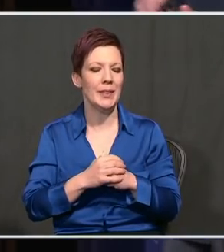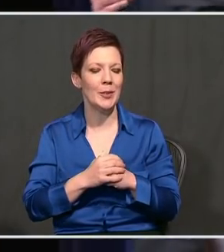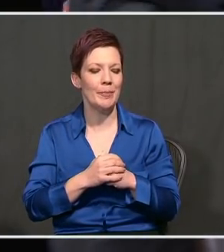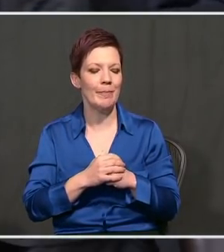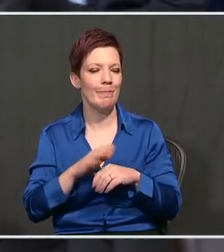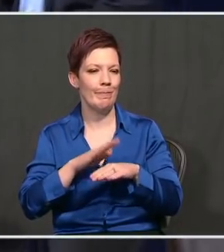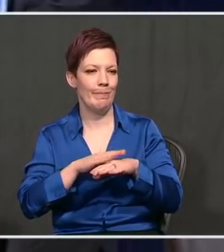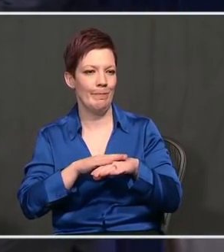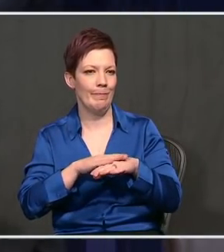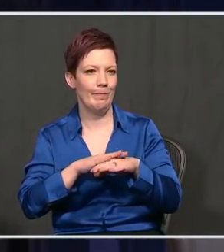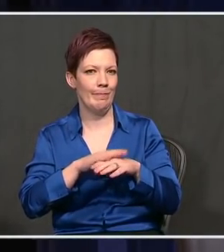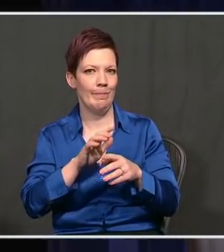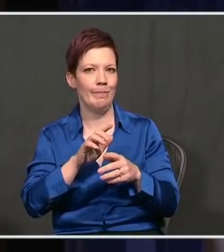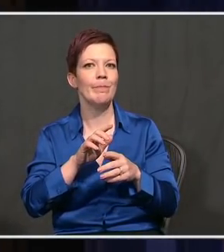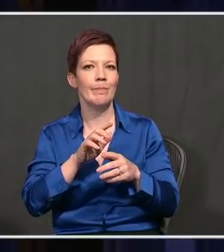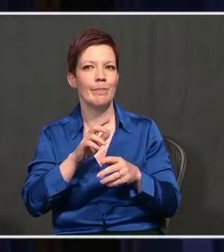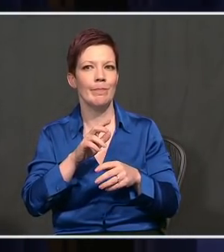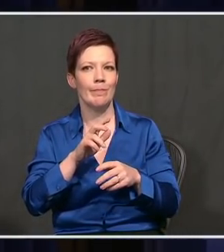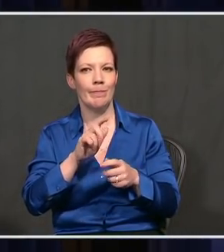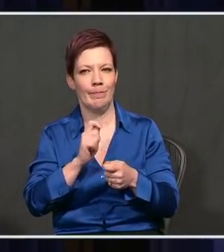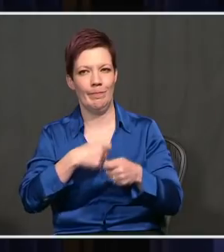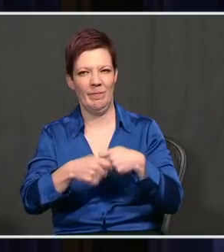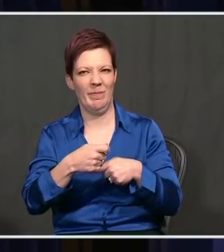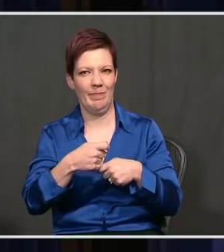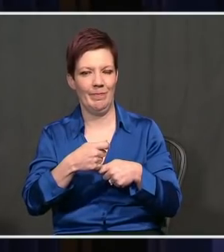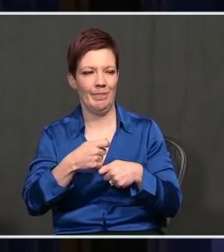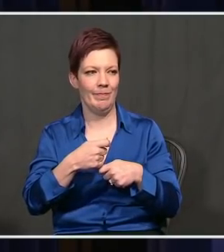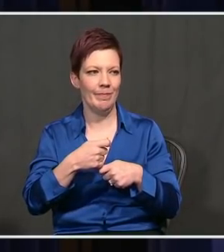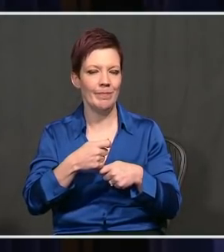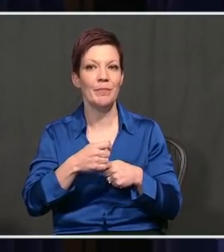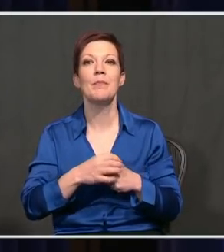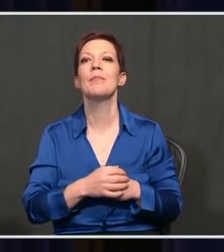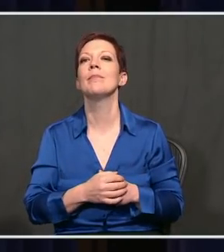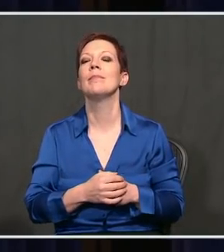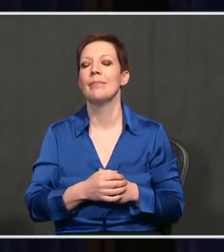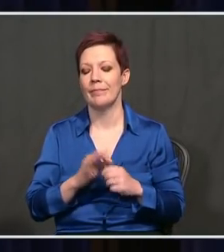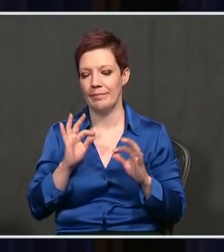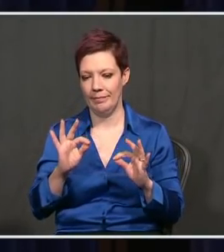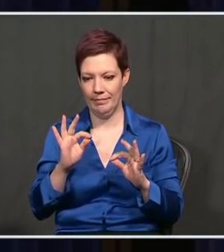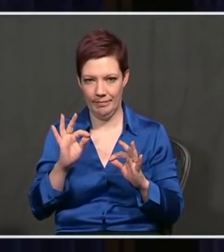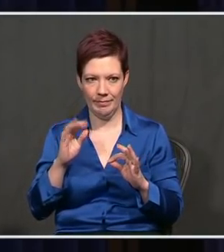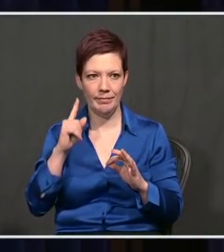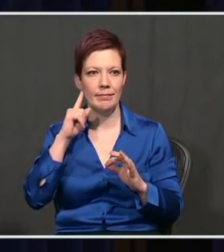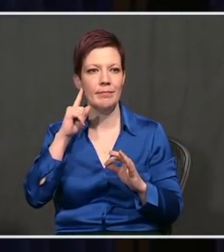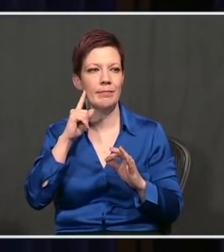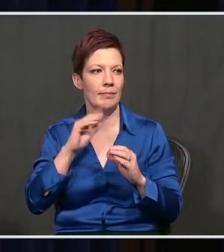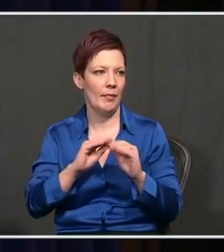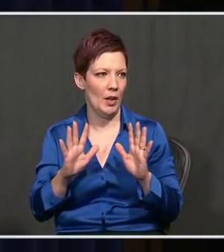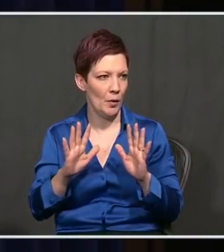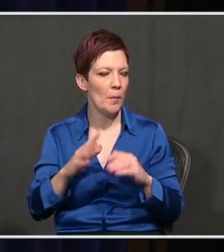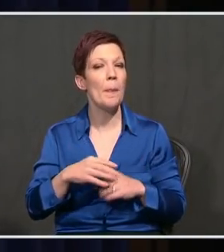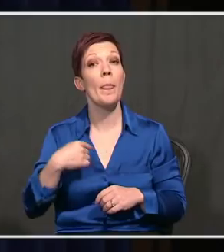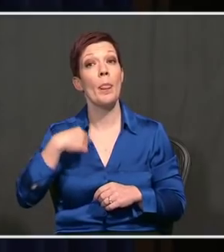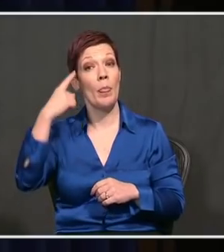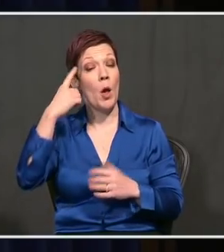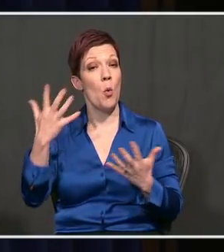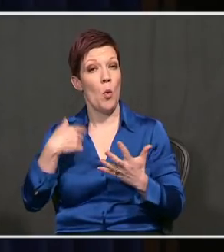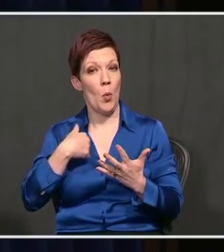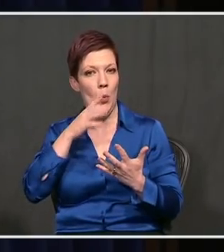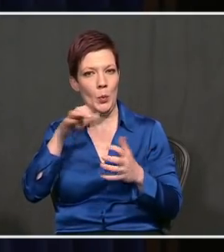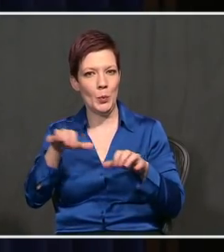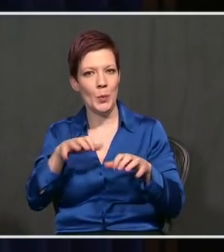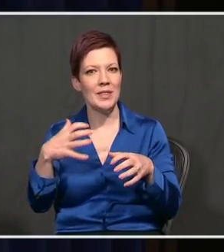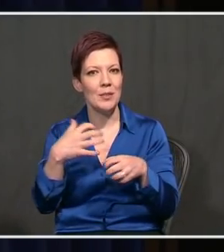So we need to turn that on. Yeah. Sorry about that. So I told you that what I do is summarize where we are